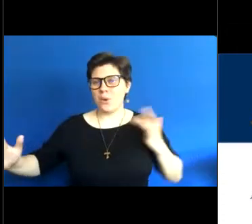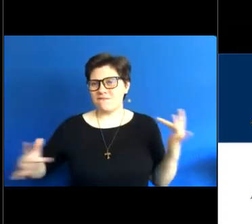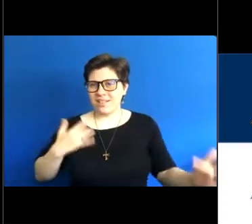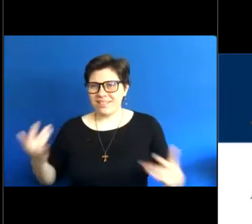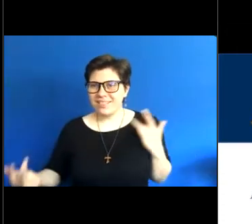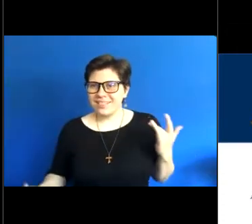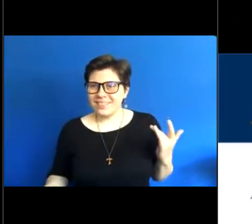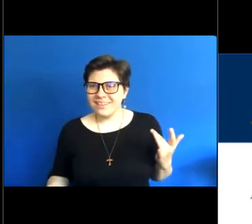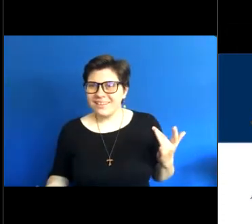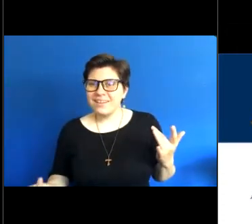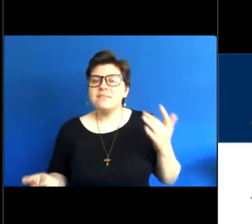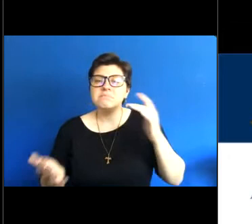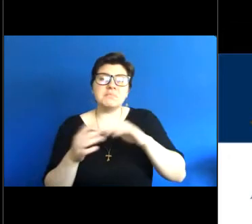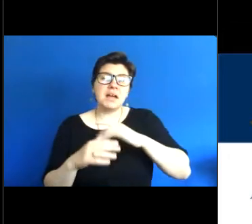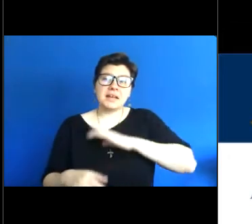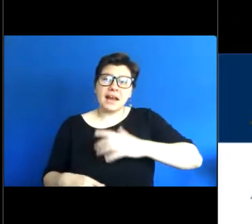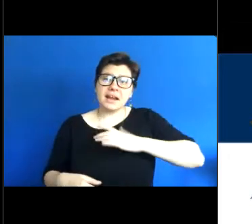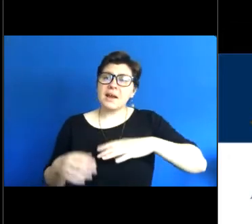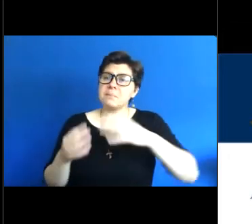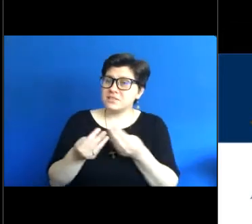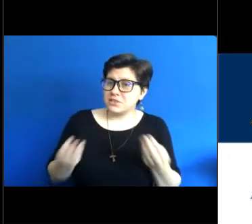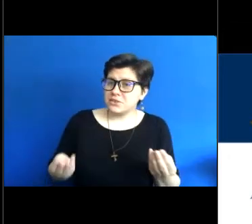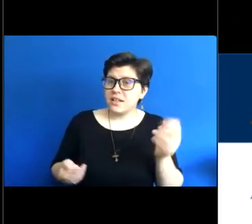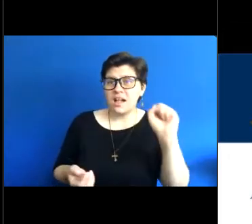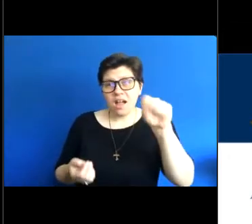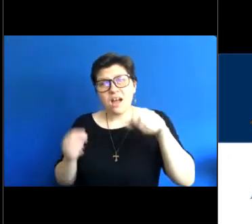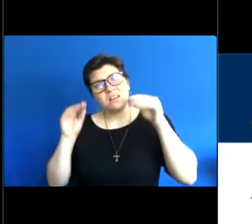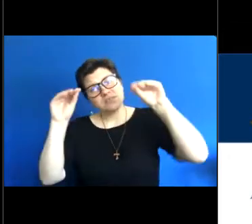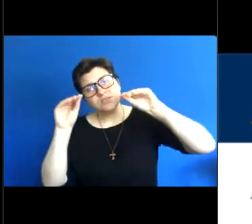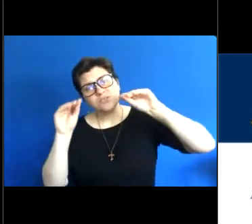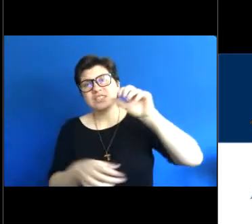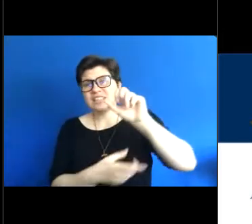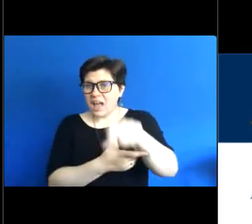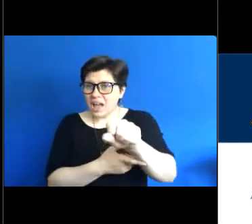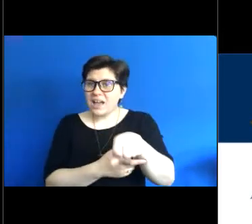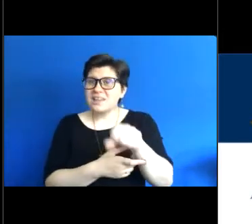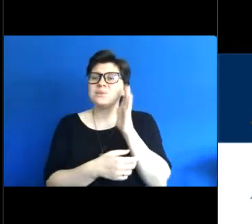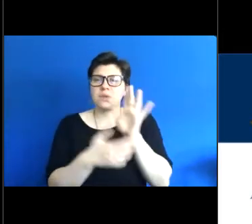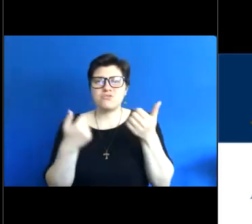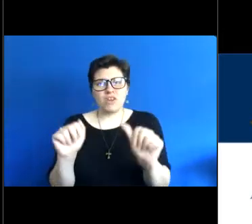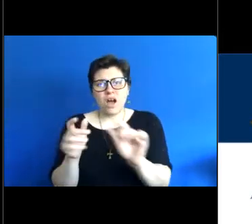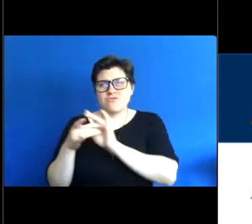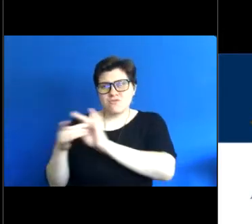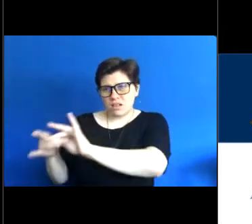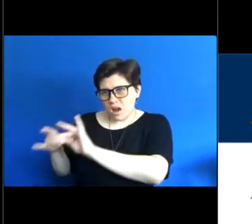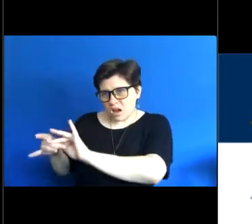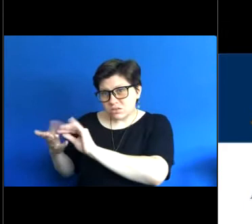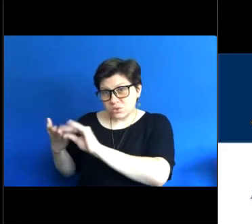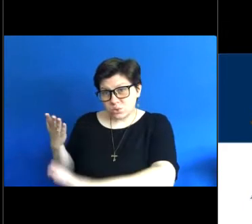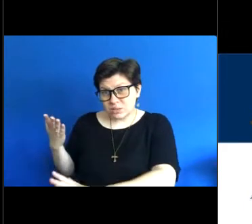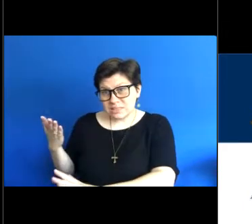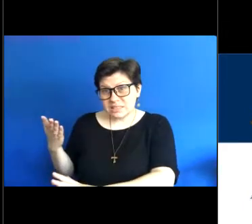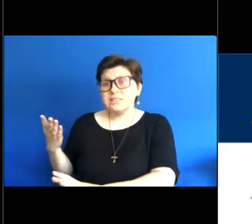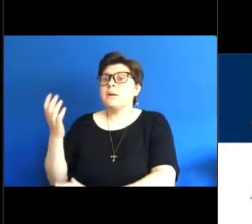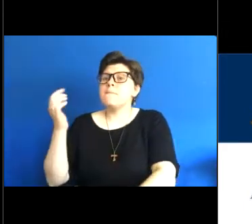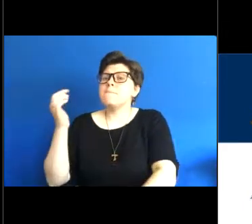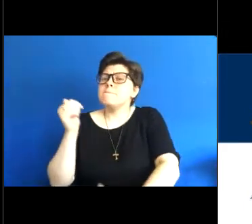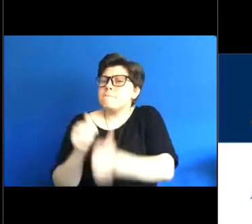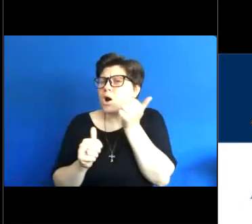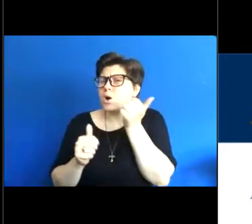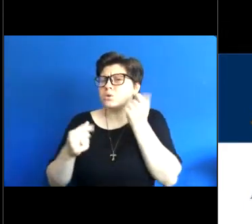the catechetical materials, beyond the many teachings that we will try to relate to our students, the most